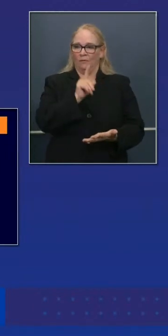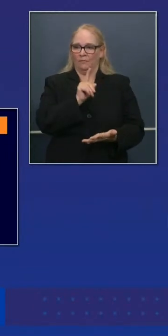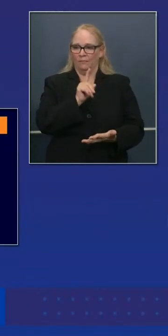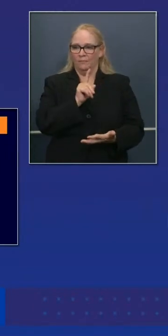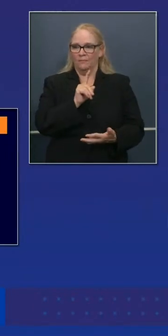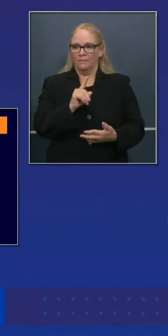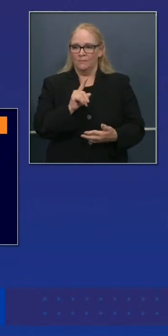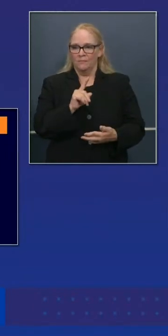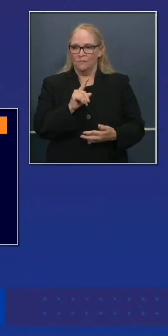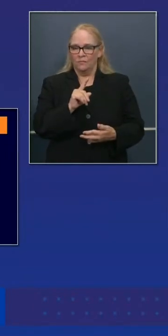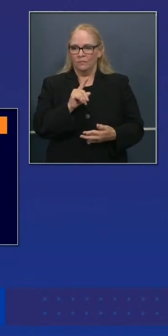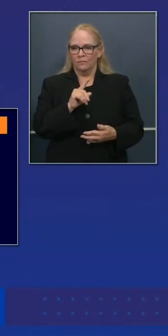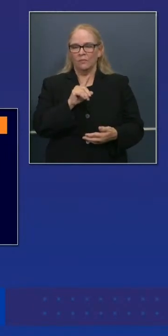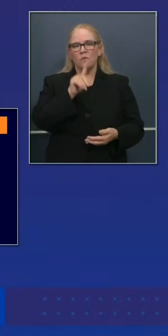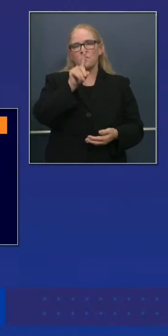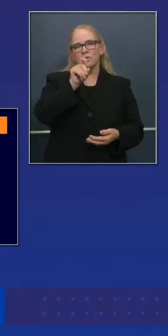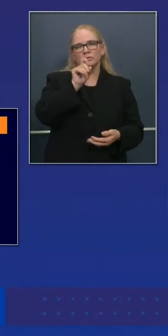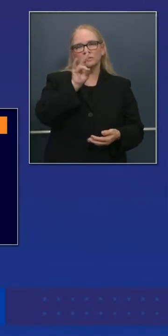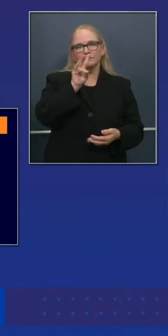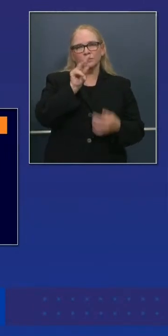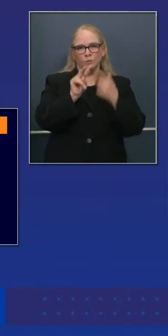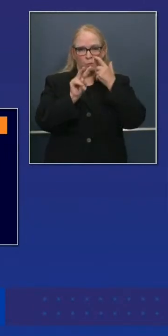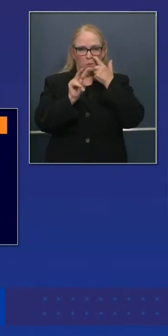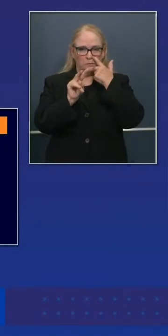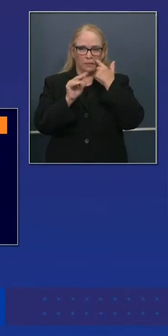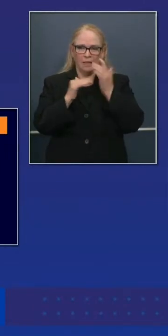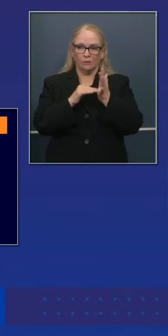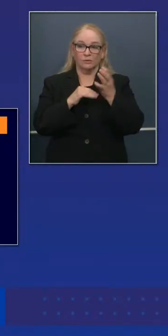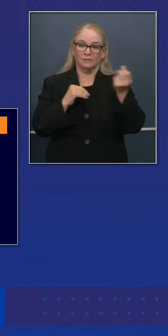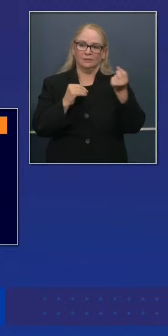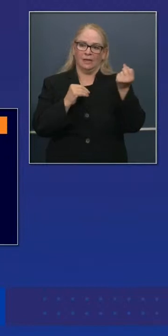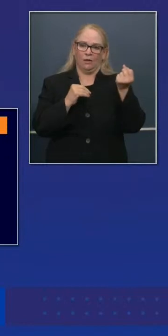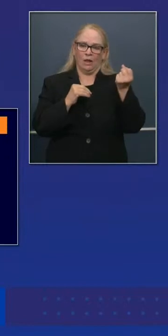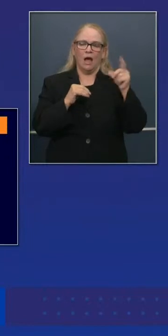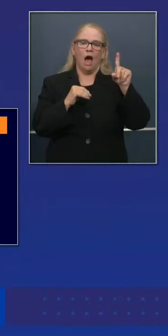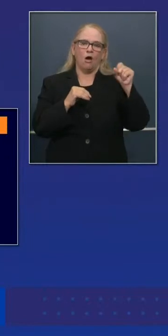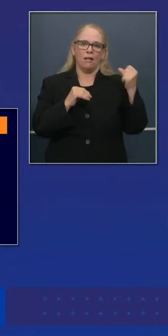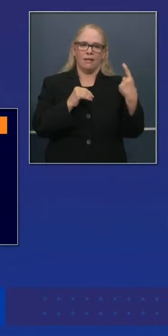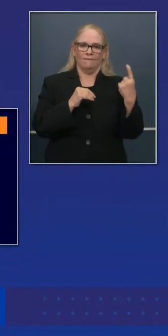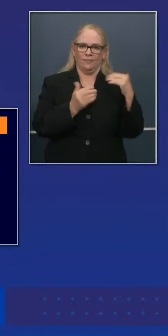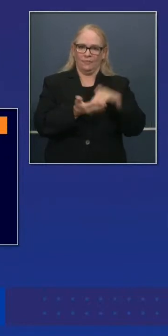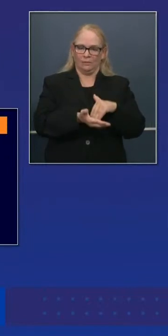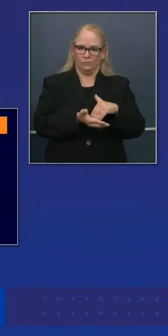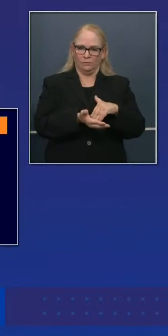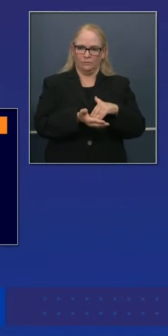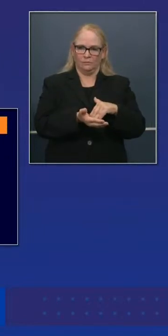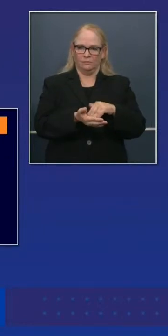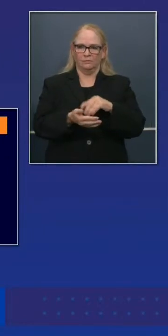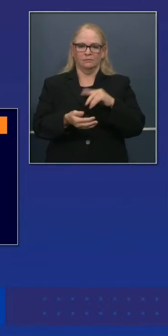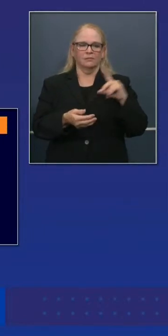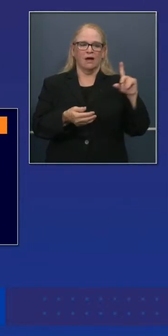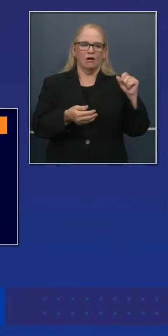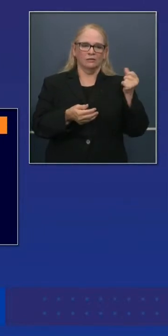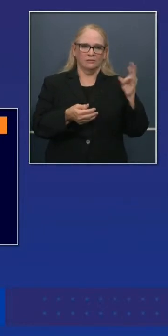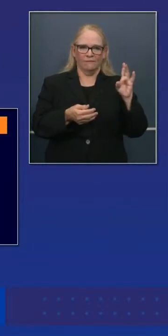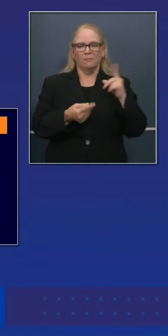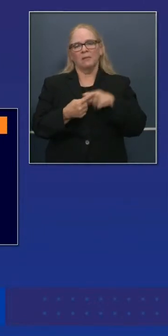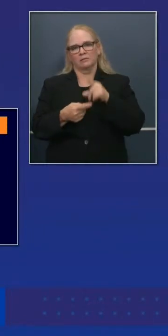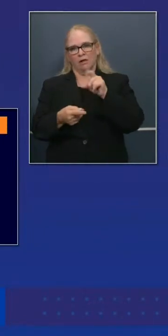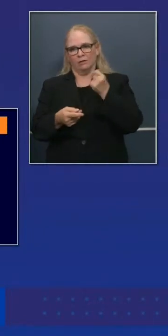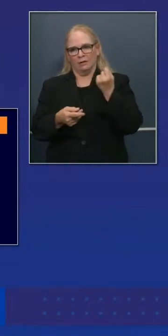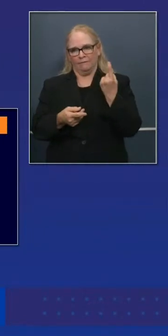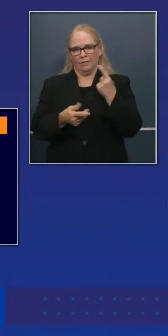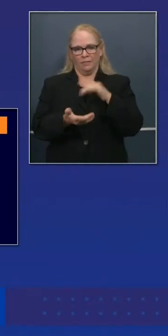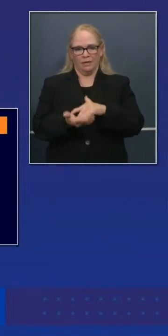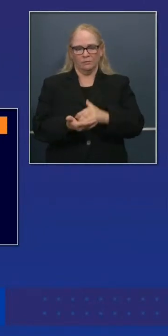on Sunday, about 111,000 on Saturday, just giving you a sense of the testing volume that's come in. I say that because